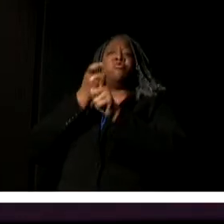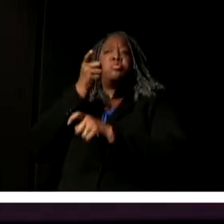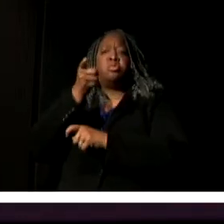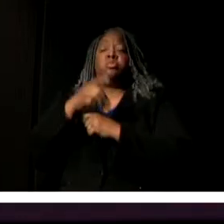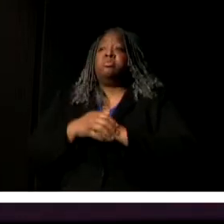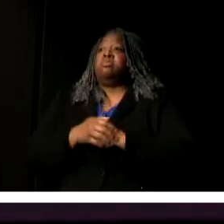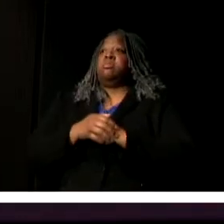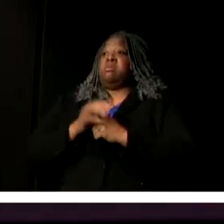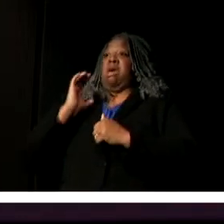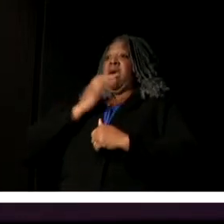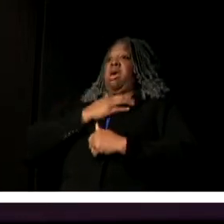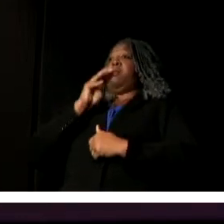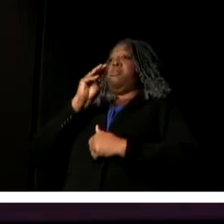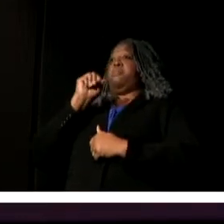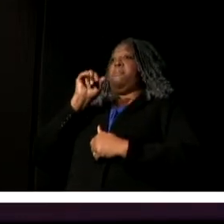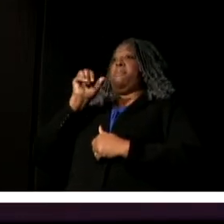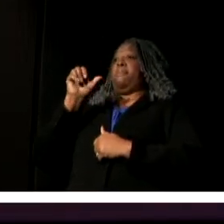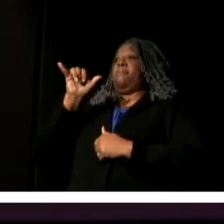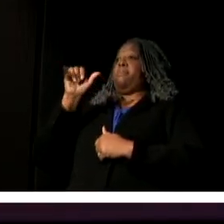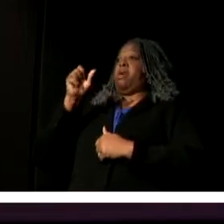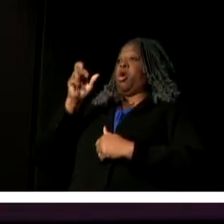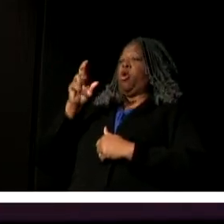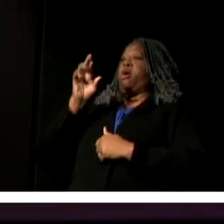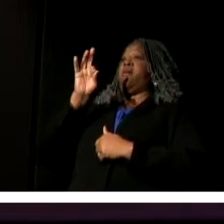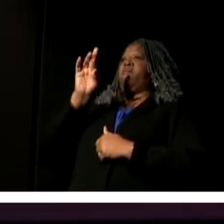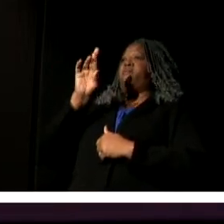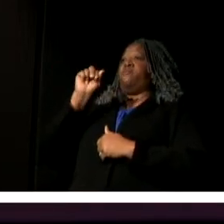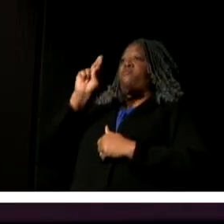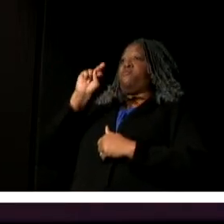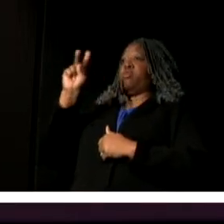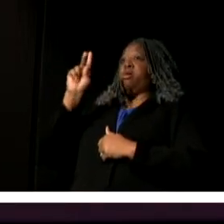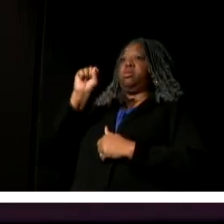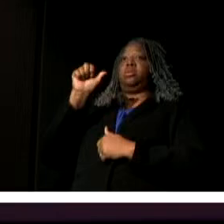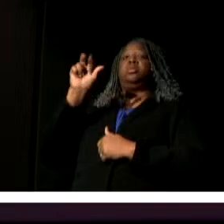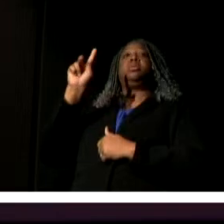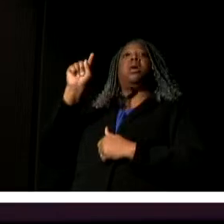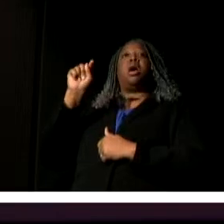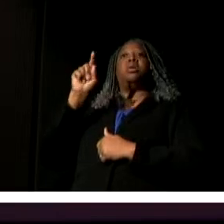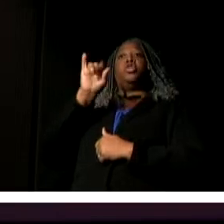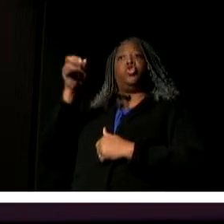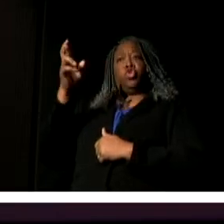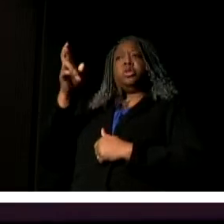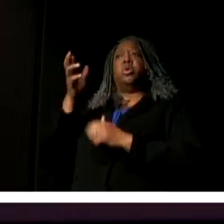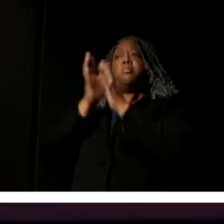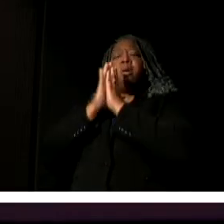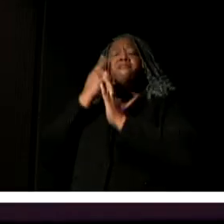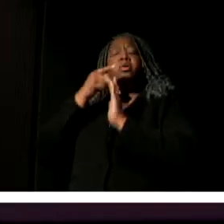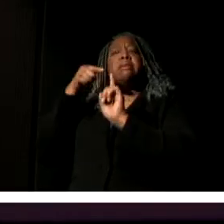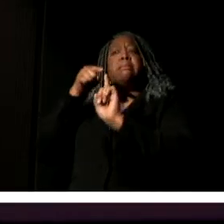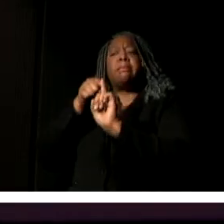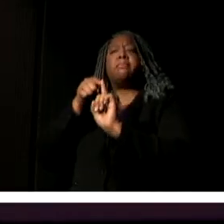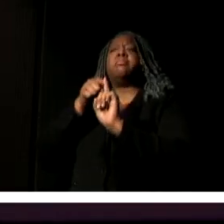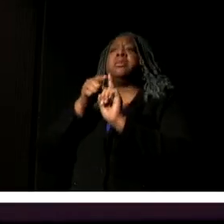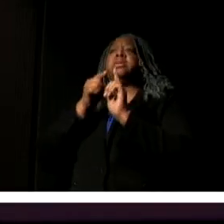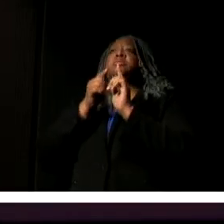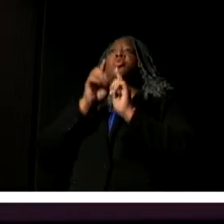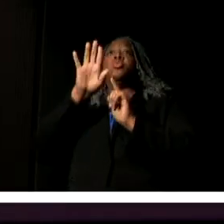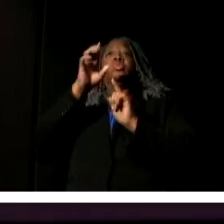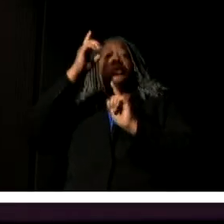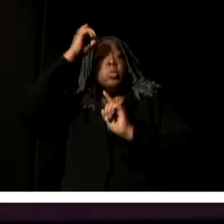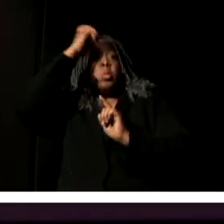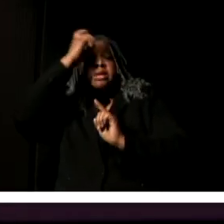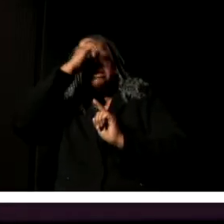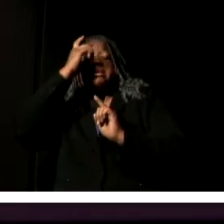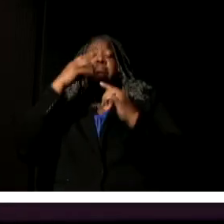our mayor, Frank Scott Jr., we continue to pray for him, your gifts of vision, wisdom, courage,